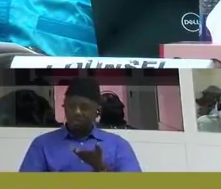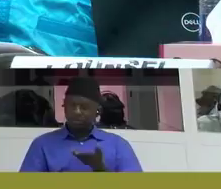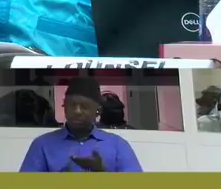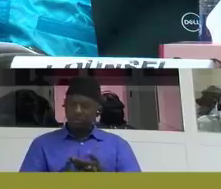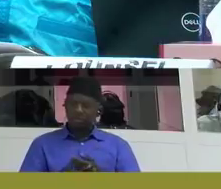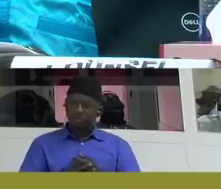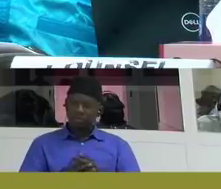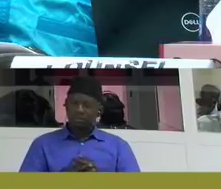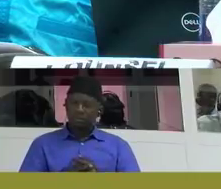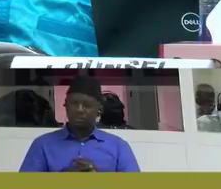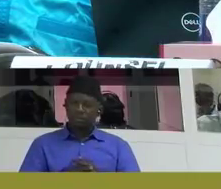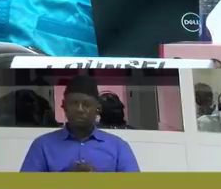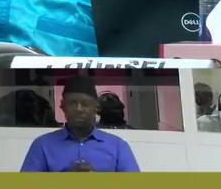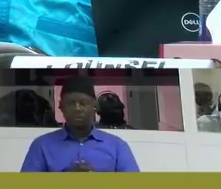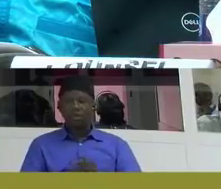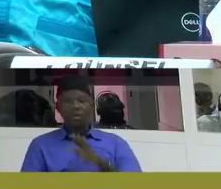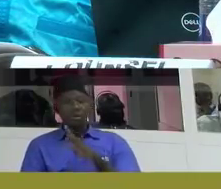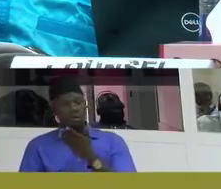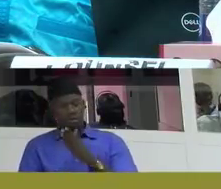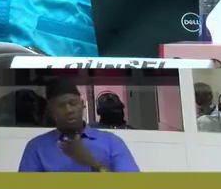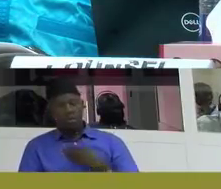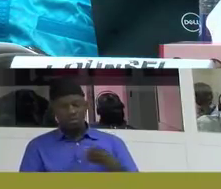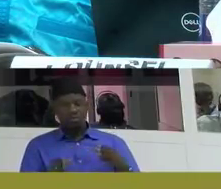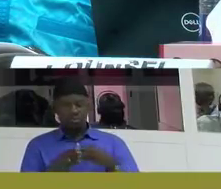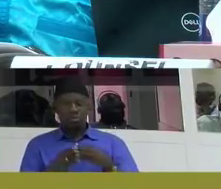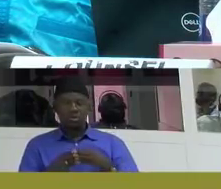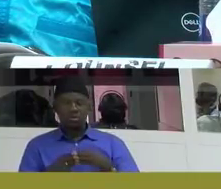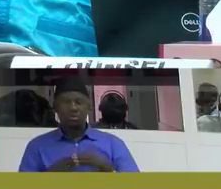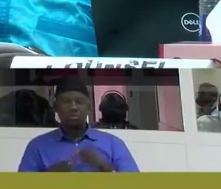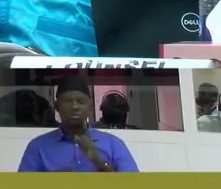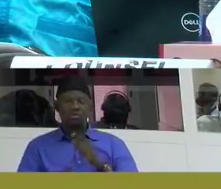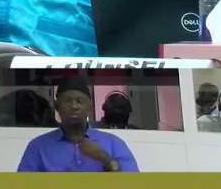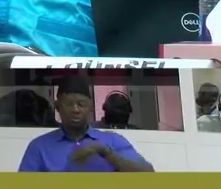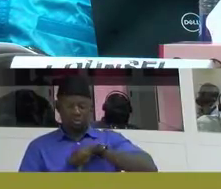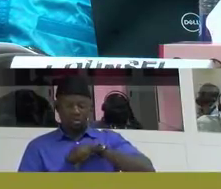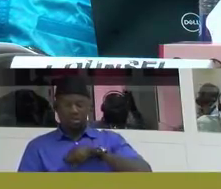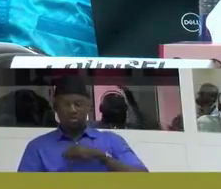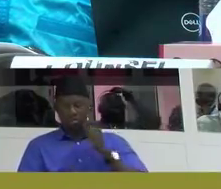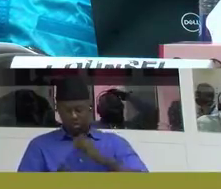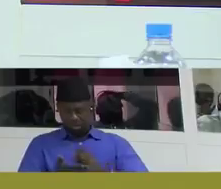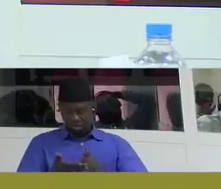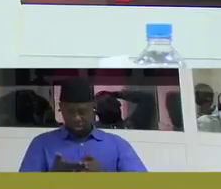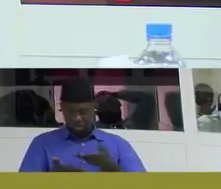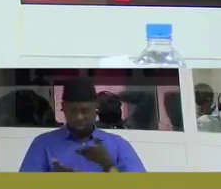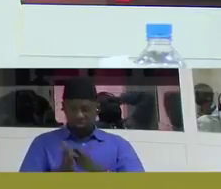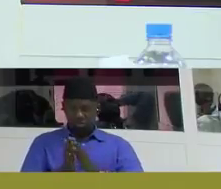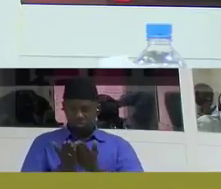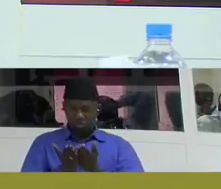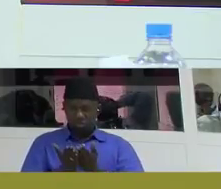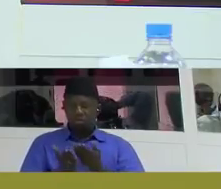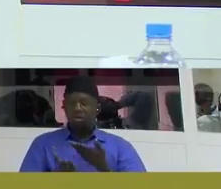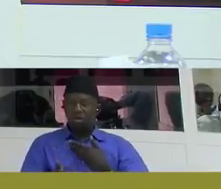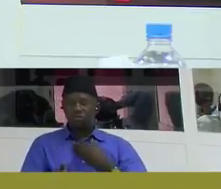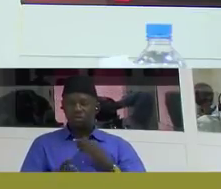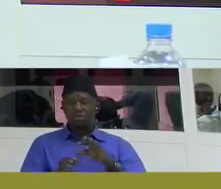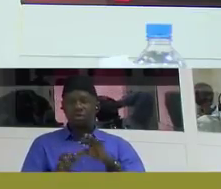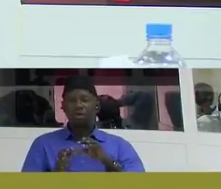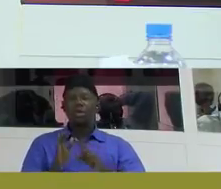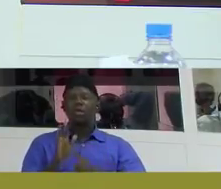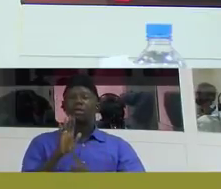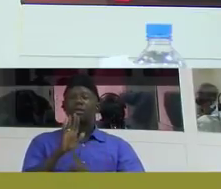put that together, but for me, when writing this one, I got some examples which I